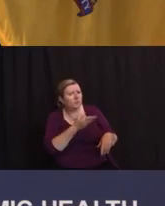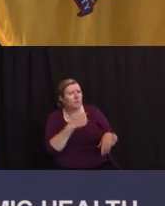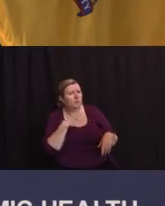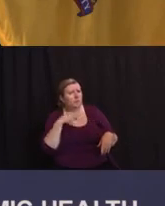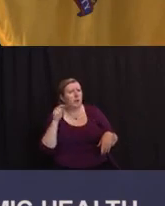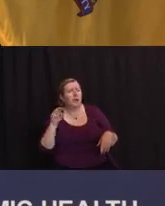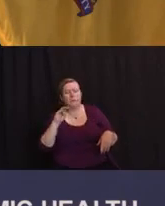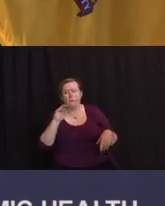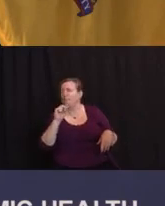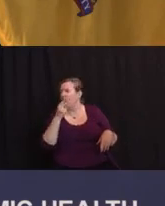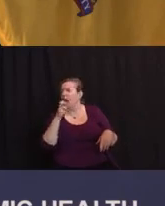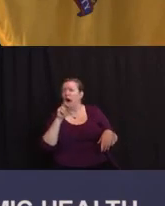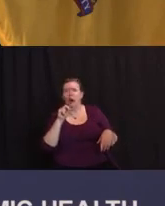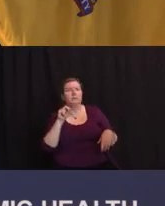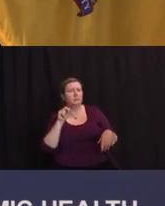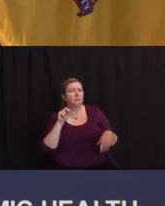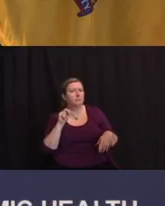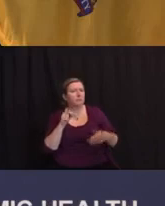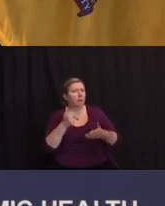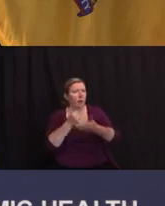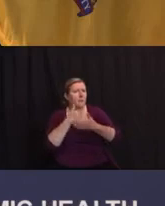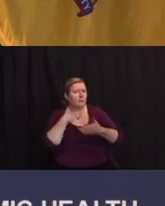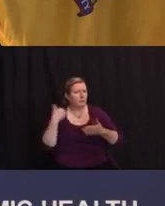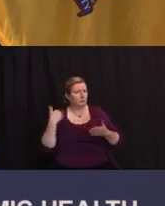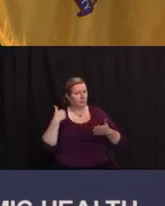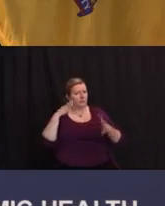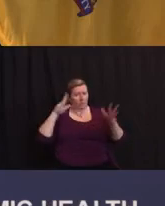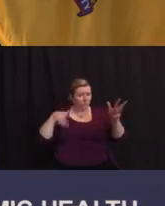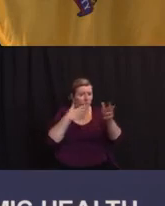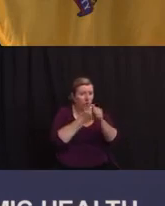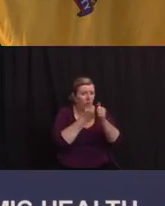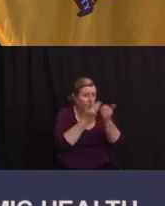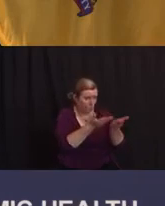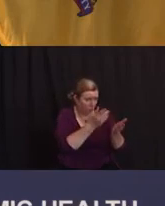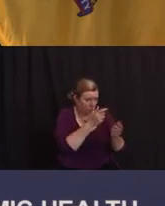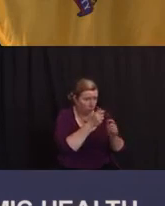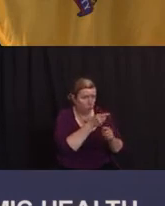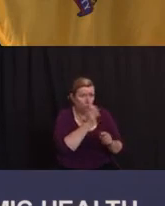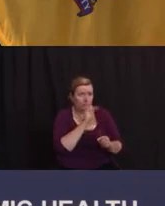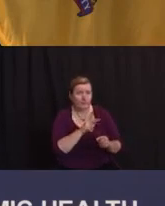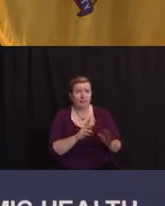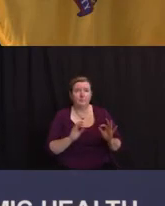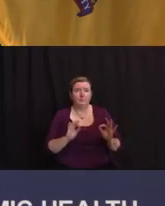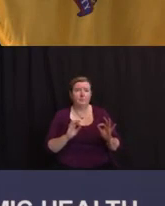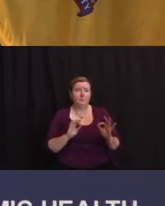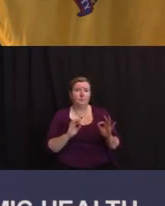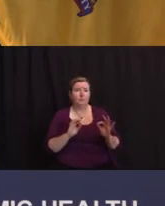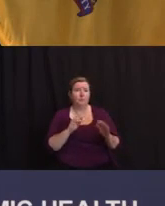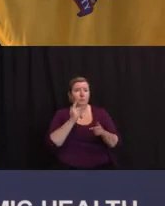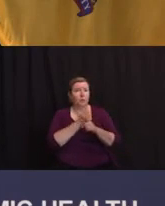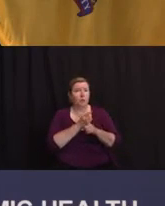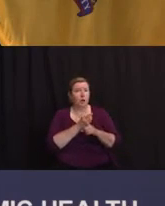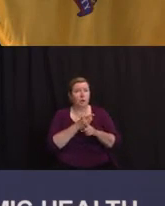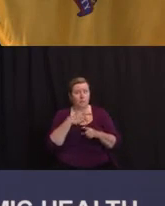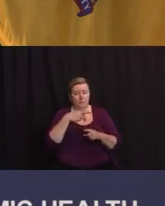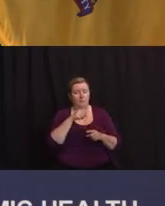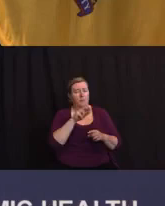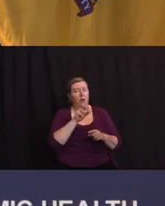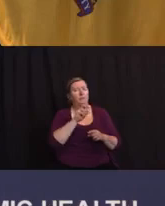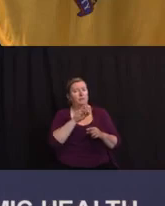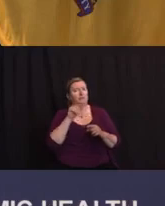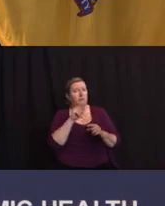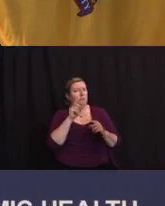up with you. This power station has been a topic of concern, I know, locally, and this is not a new